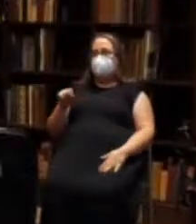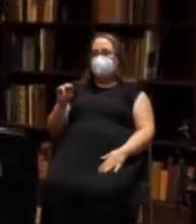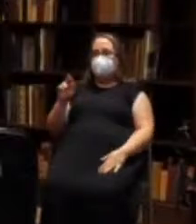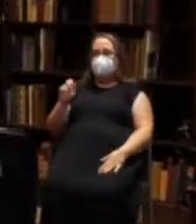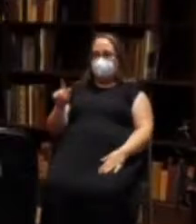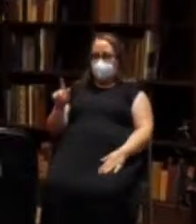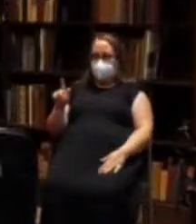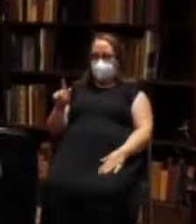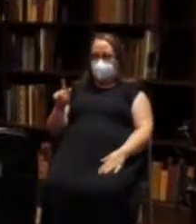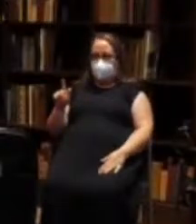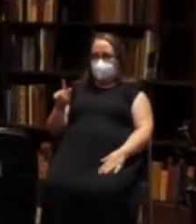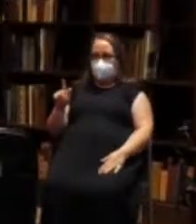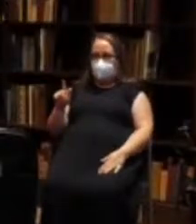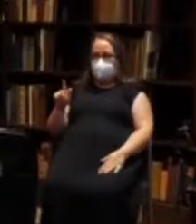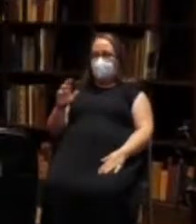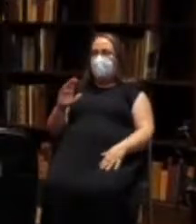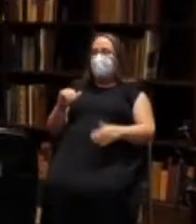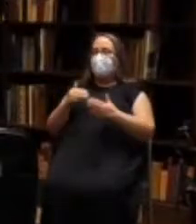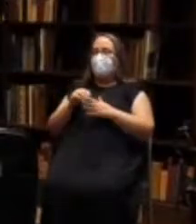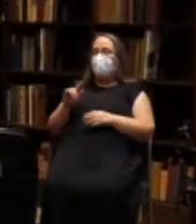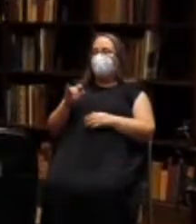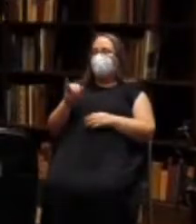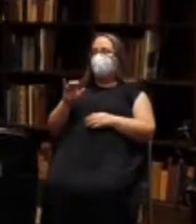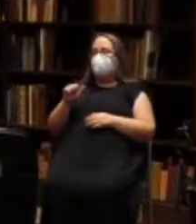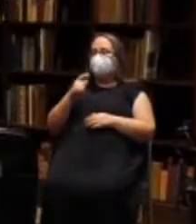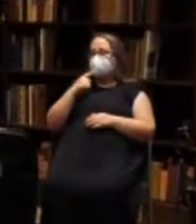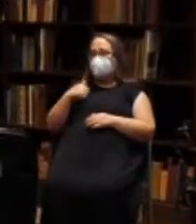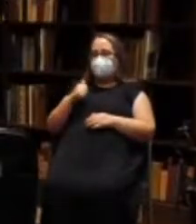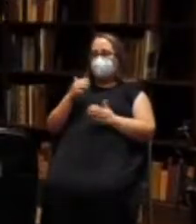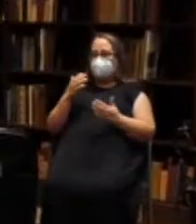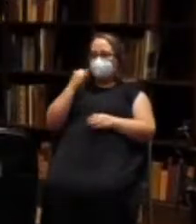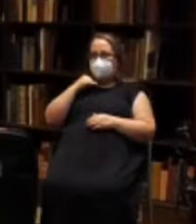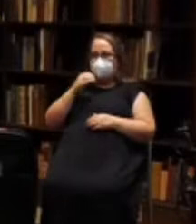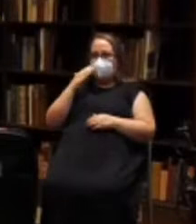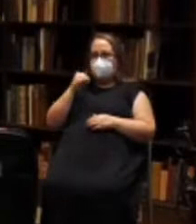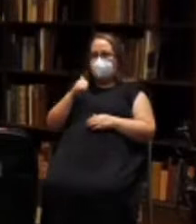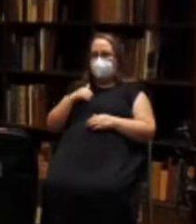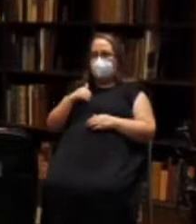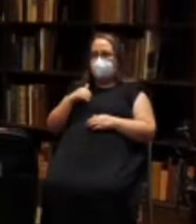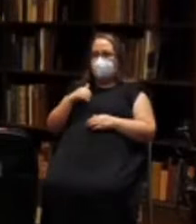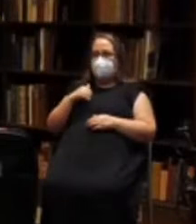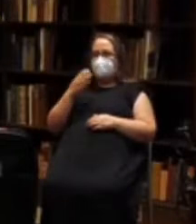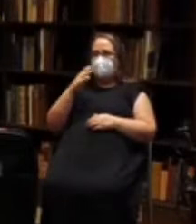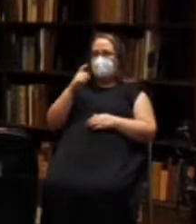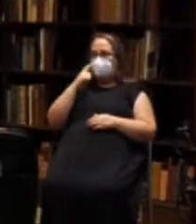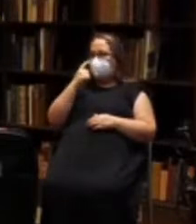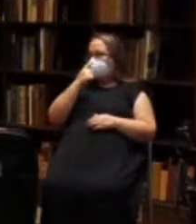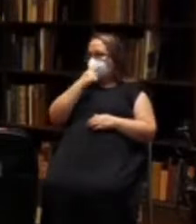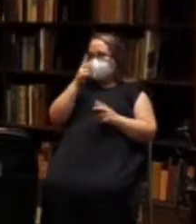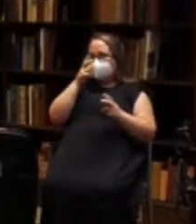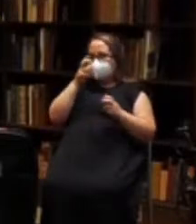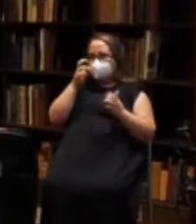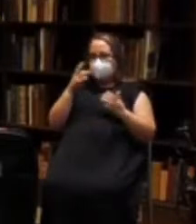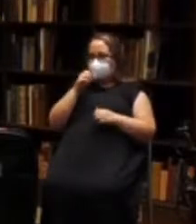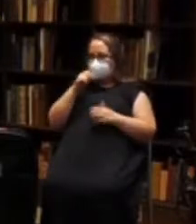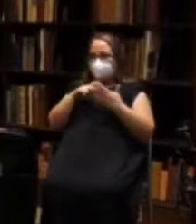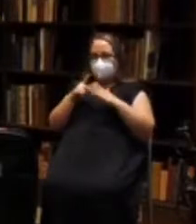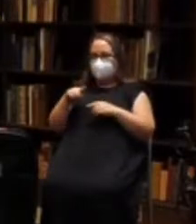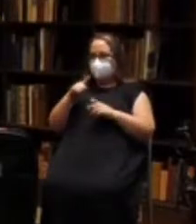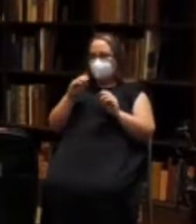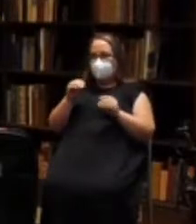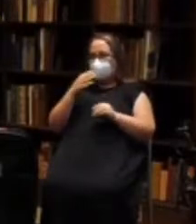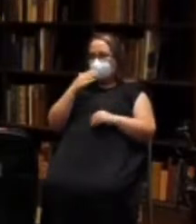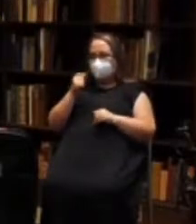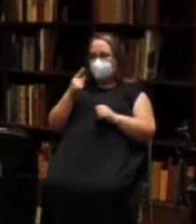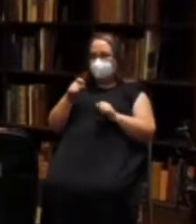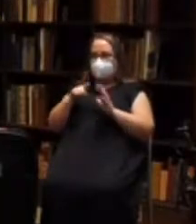Spell, Alagbala says, I wouldn't even be here if I had known you were going to have the blue-eyed devil sitting in here. They don't mean you no good. You should